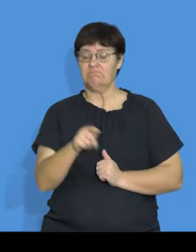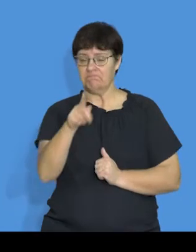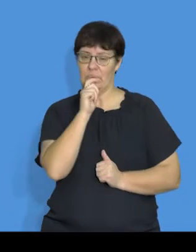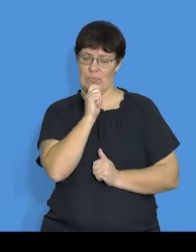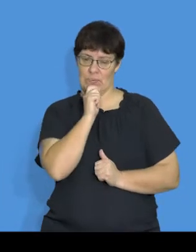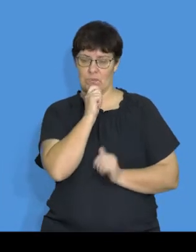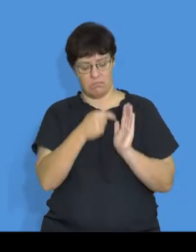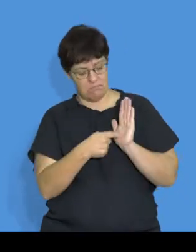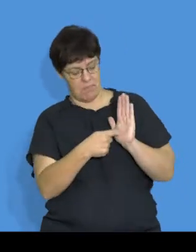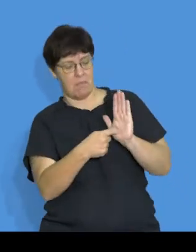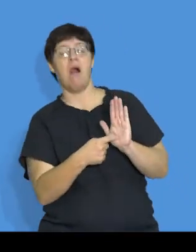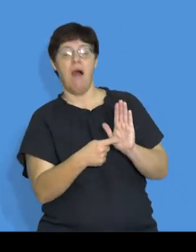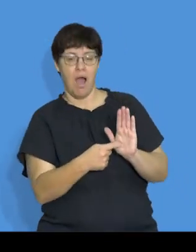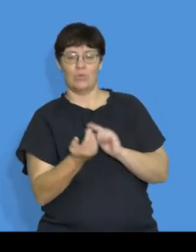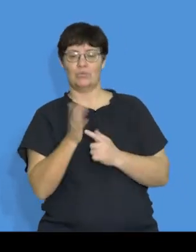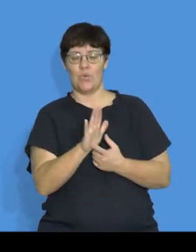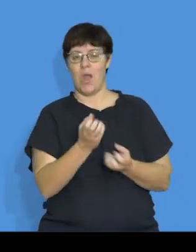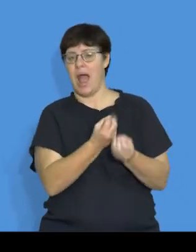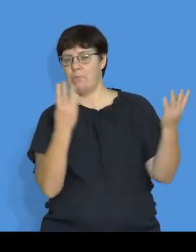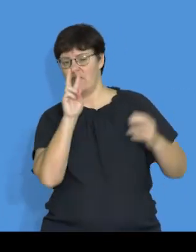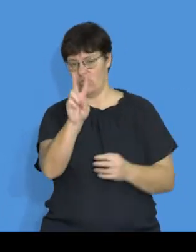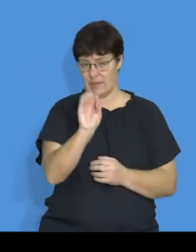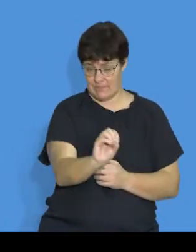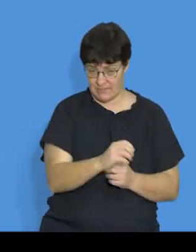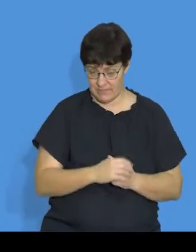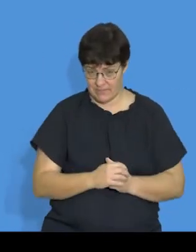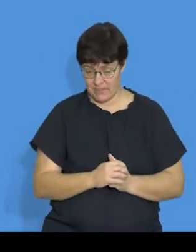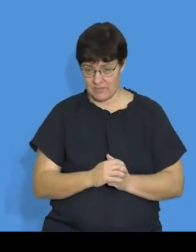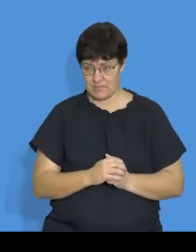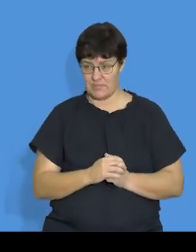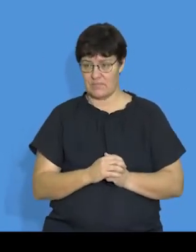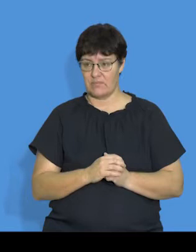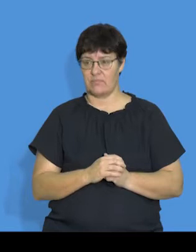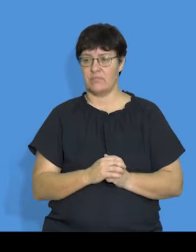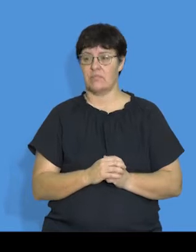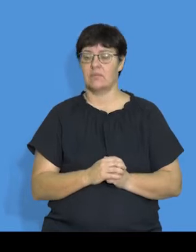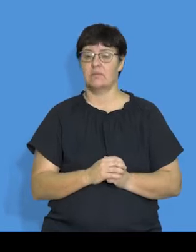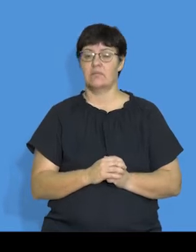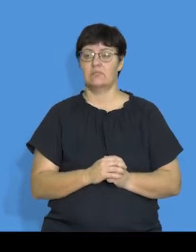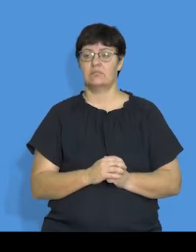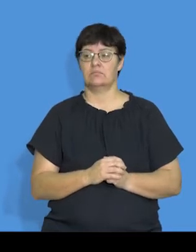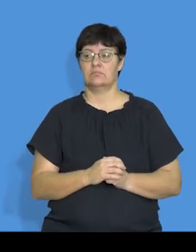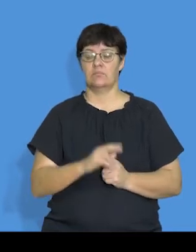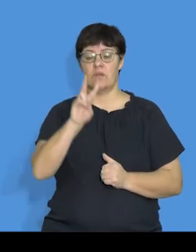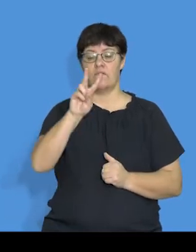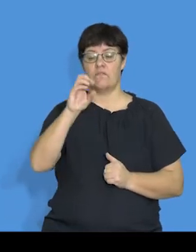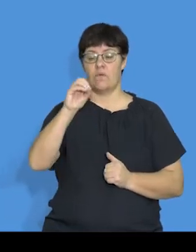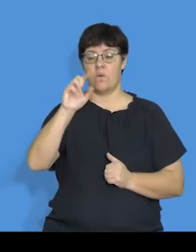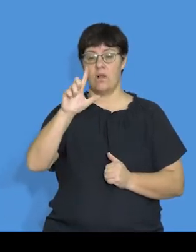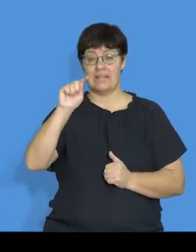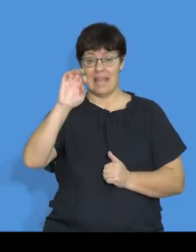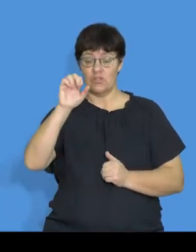use. So there's a difference between voltmeter and voltage. So voltage is actually the